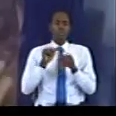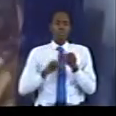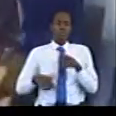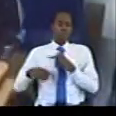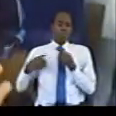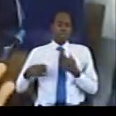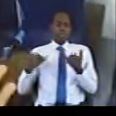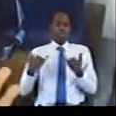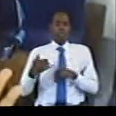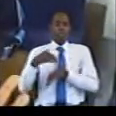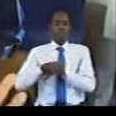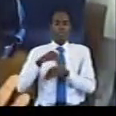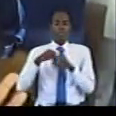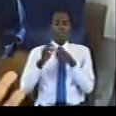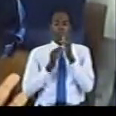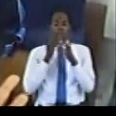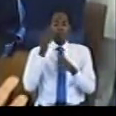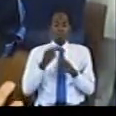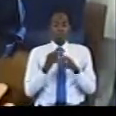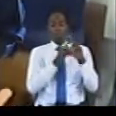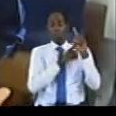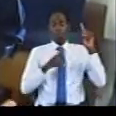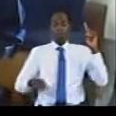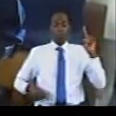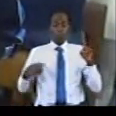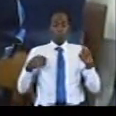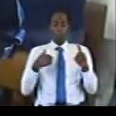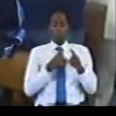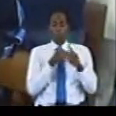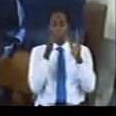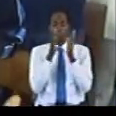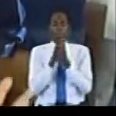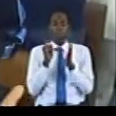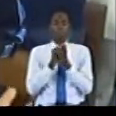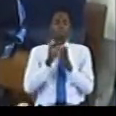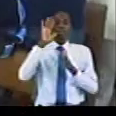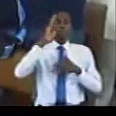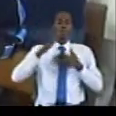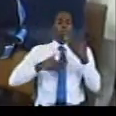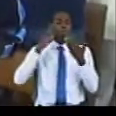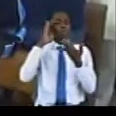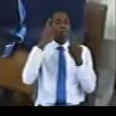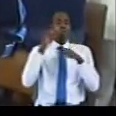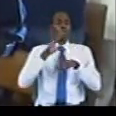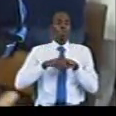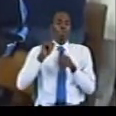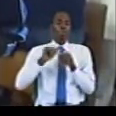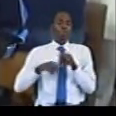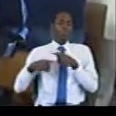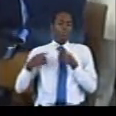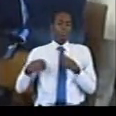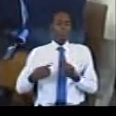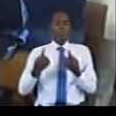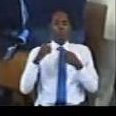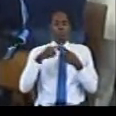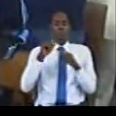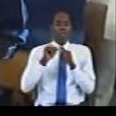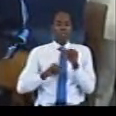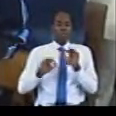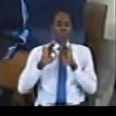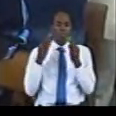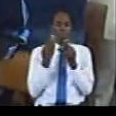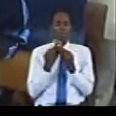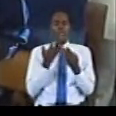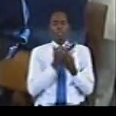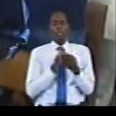Jesus' name. Lord, we're praying your joy will come to every heart, come to every family. And Lord, as we